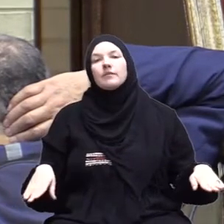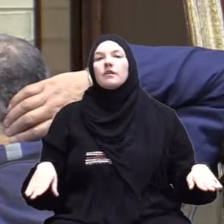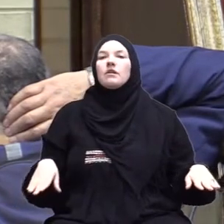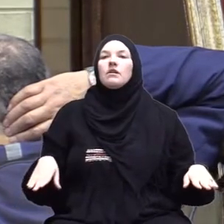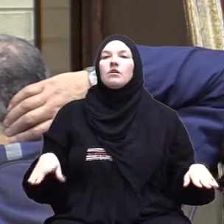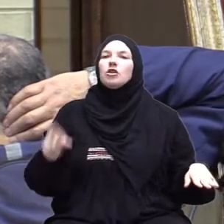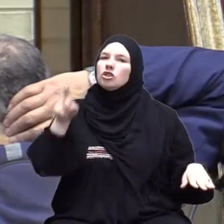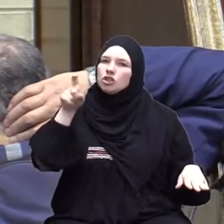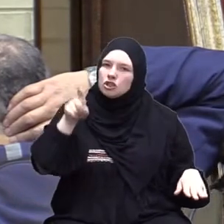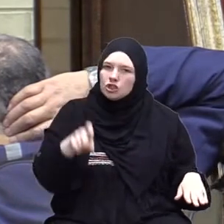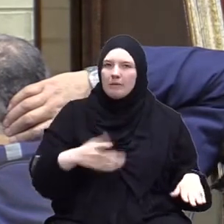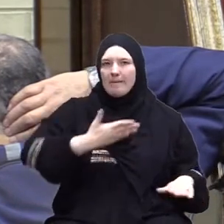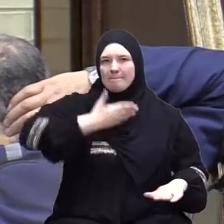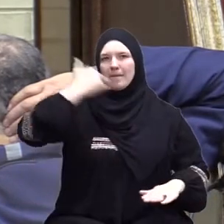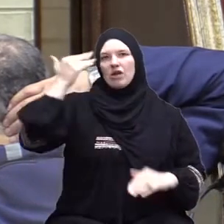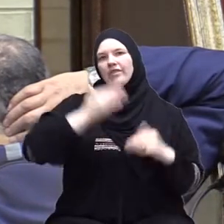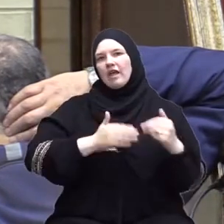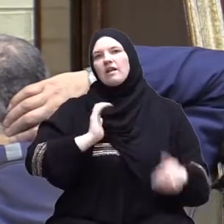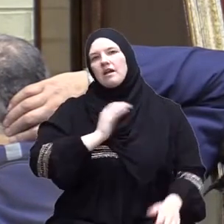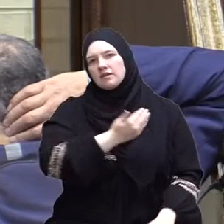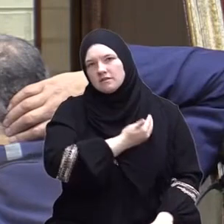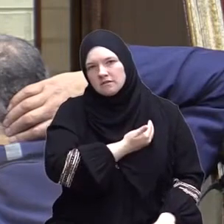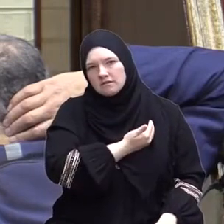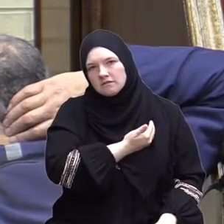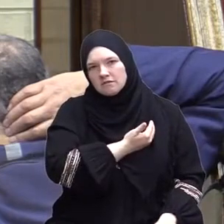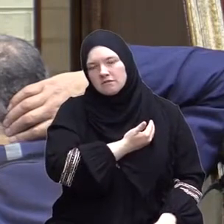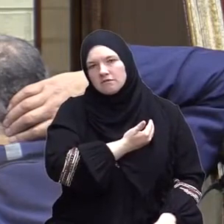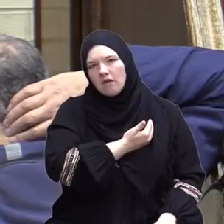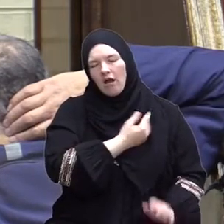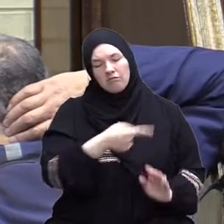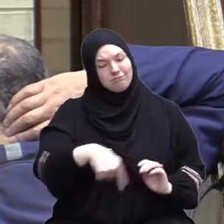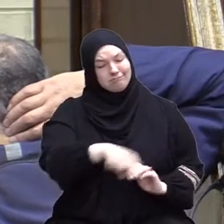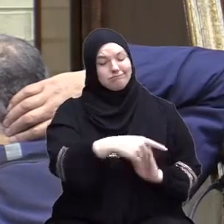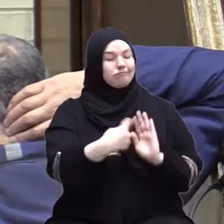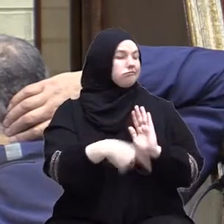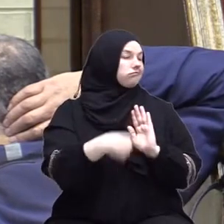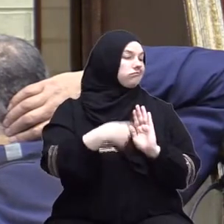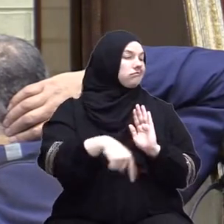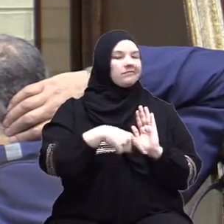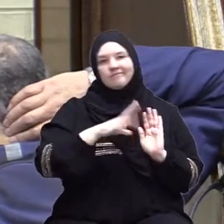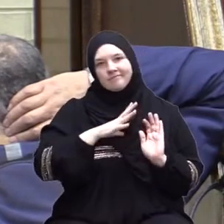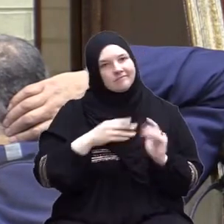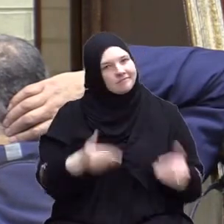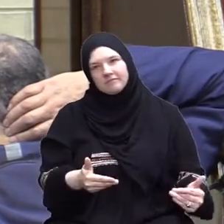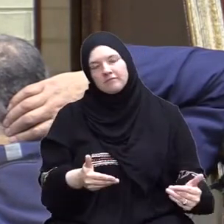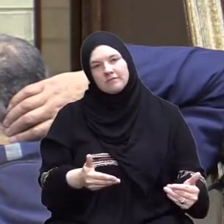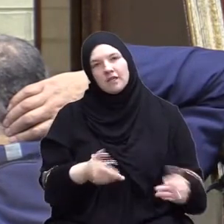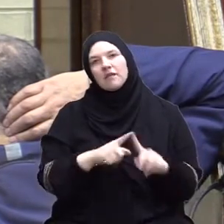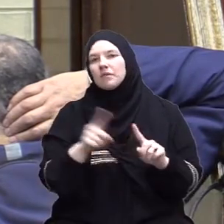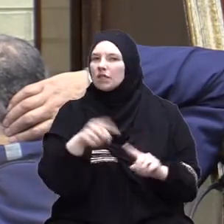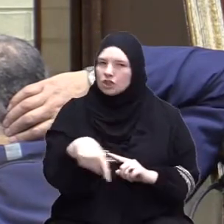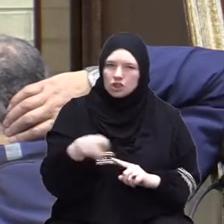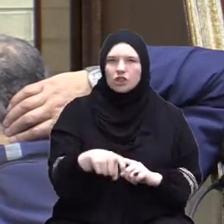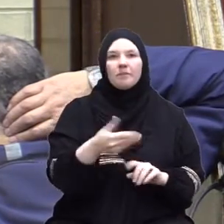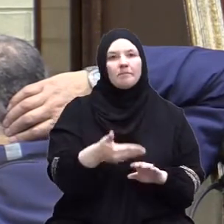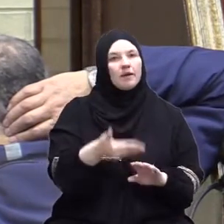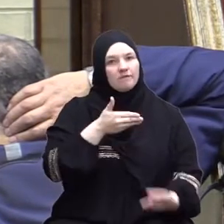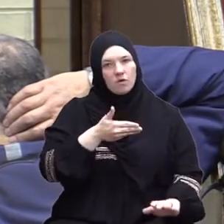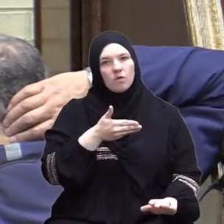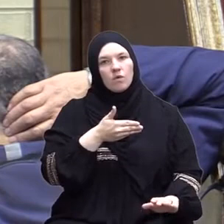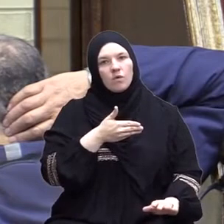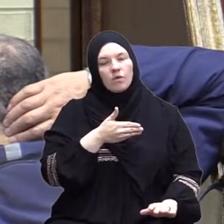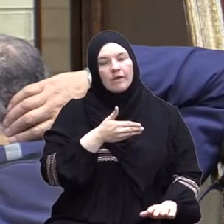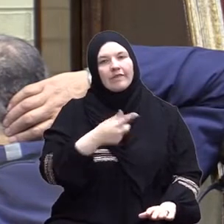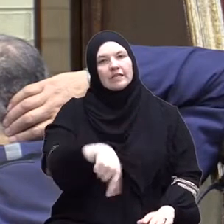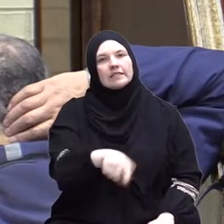least, they should be better than us. Let them criticize us all they can, but they should,